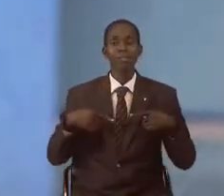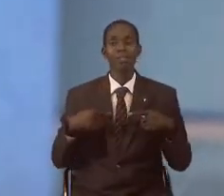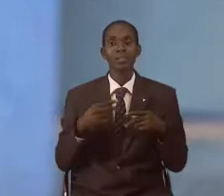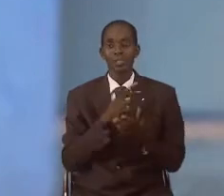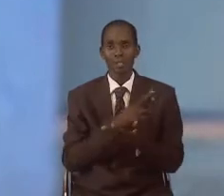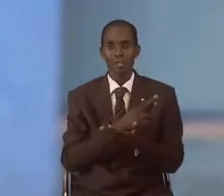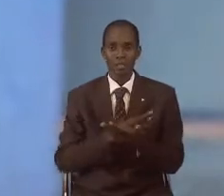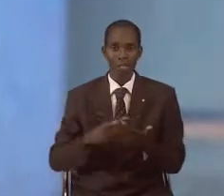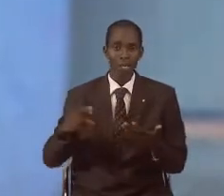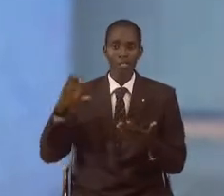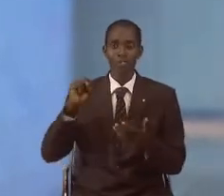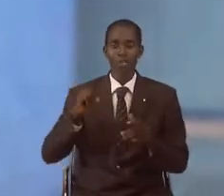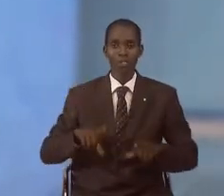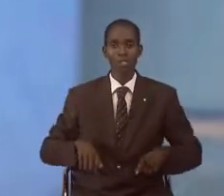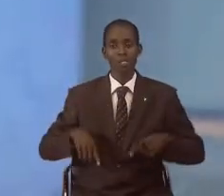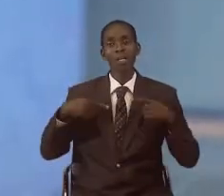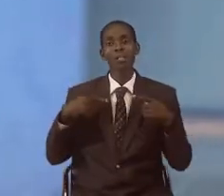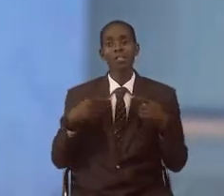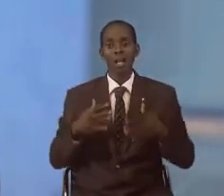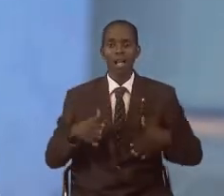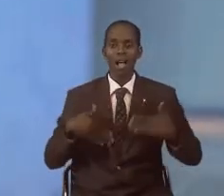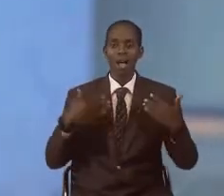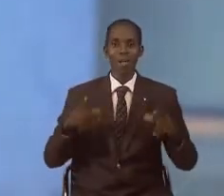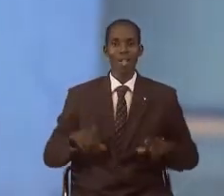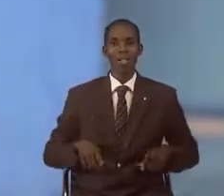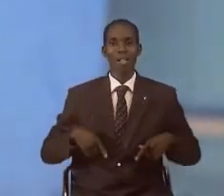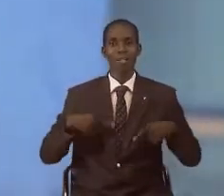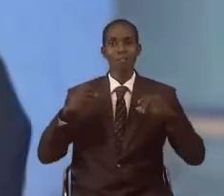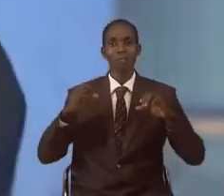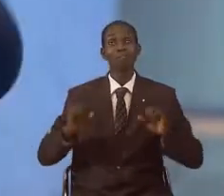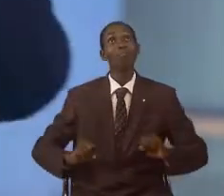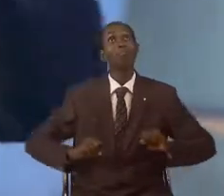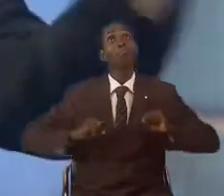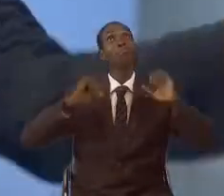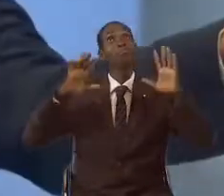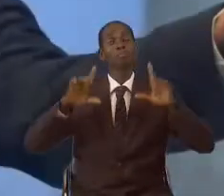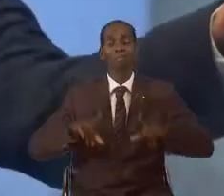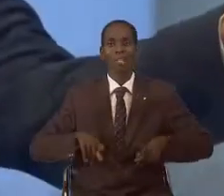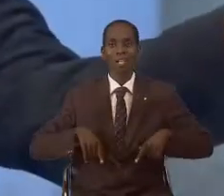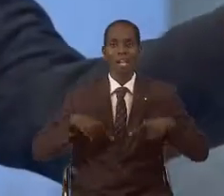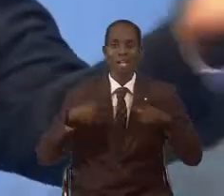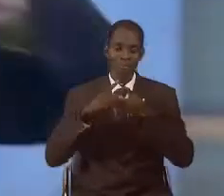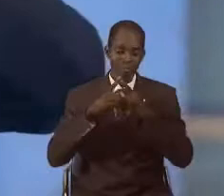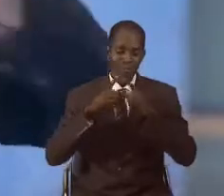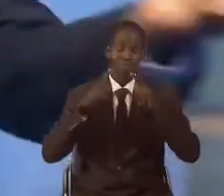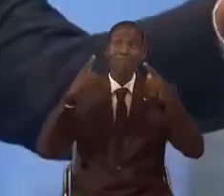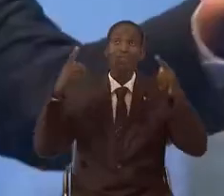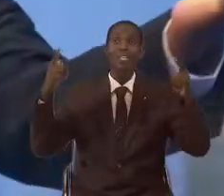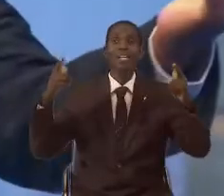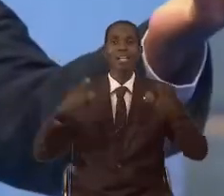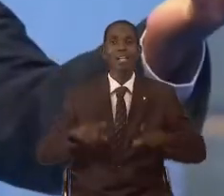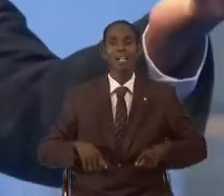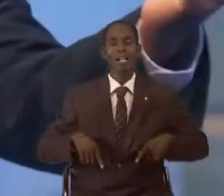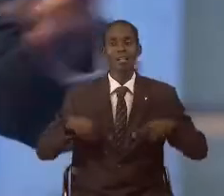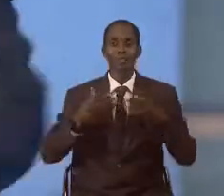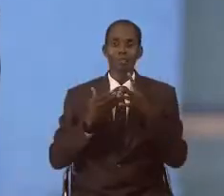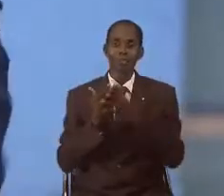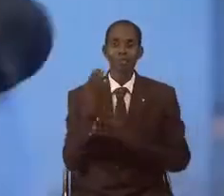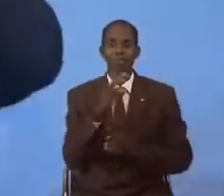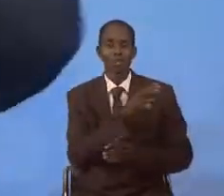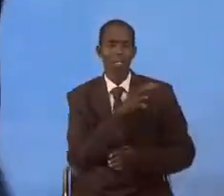life, fruitful life, righteous life, happy life, healed